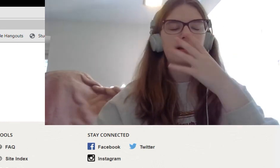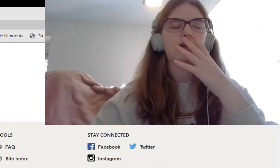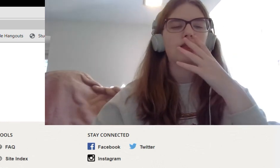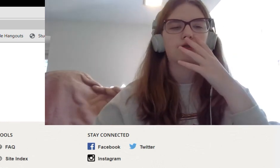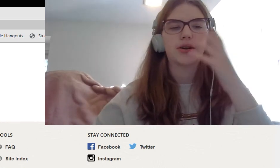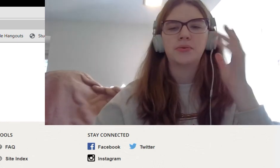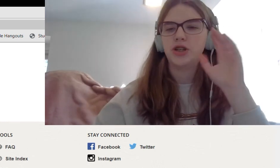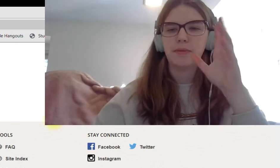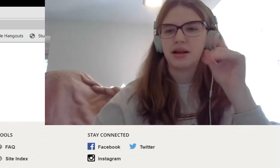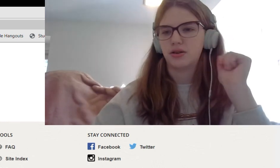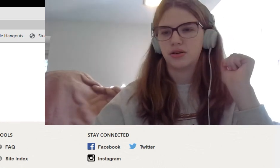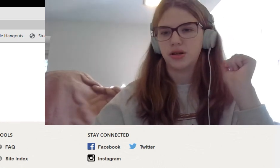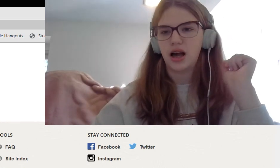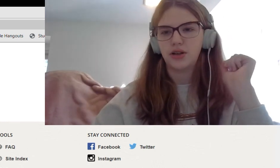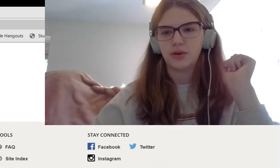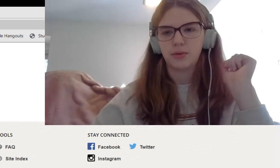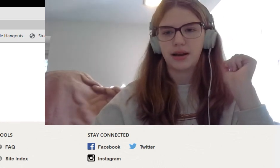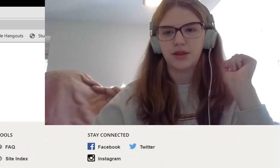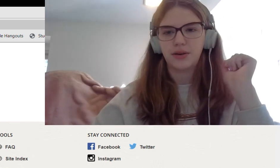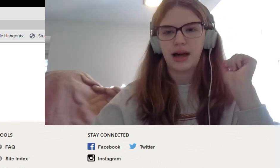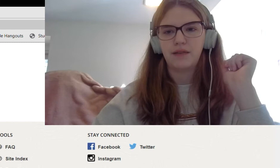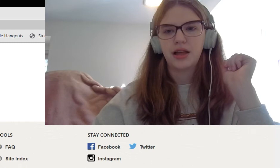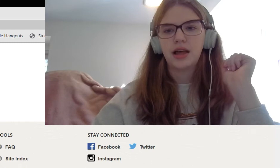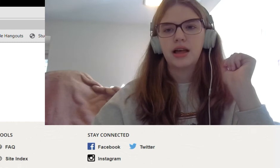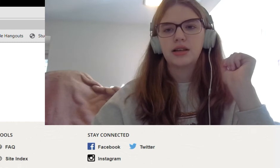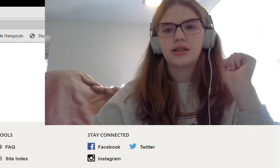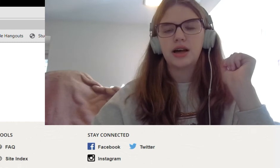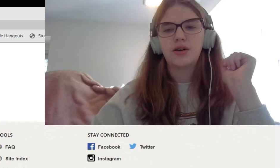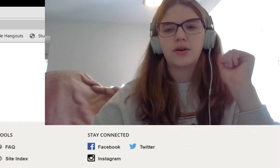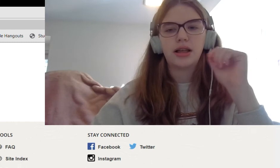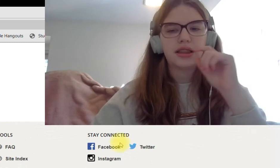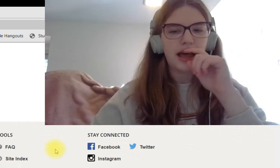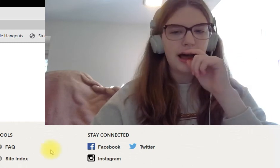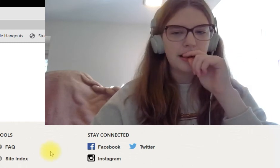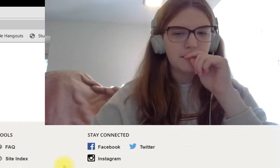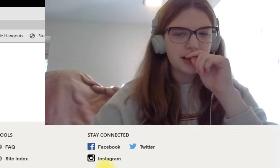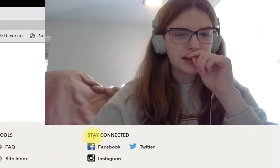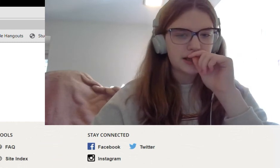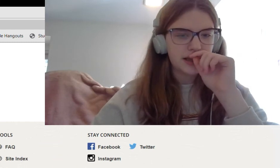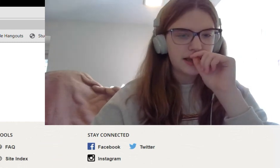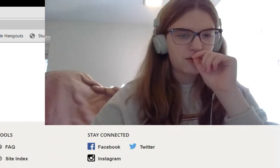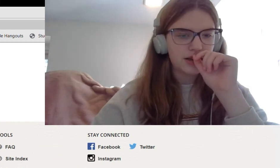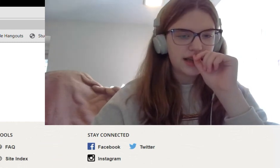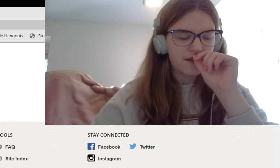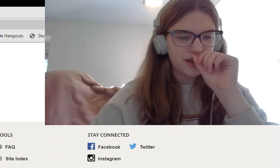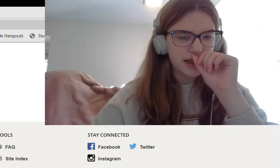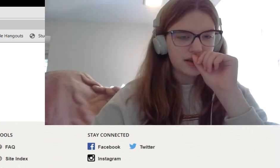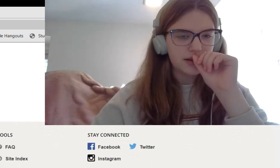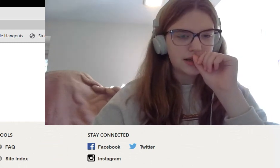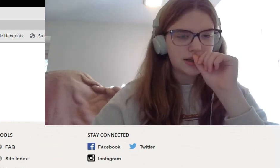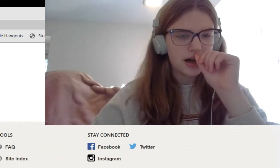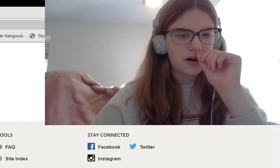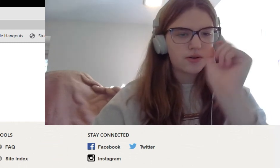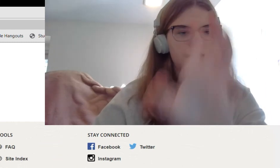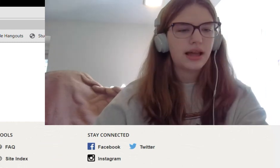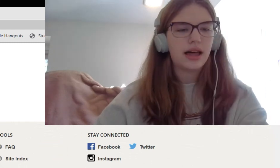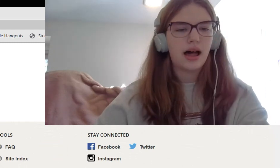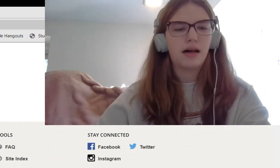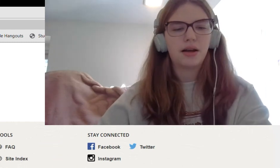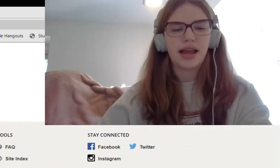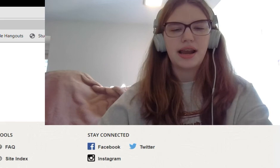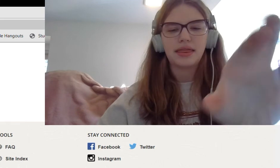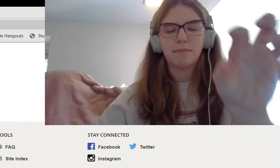website, not through Gmail or Yahoo or whatever you have. So that basically was everything you need to know.